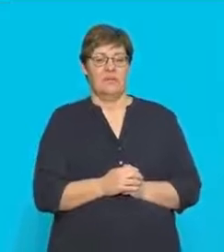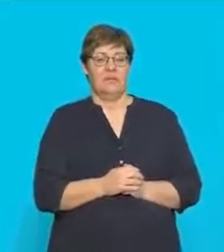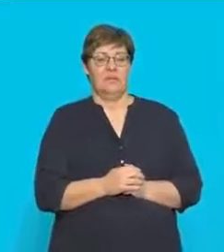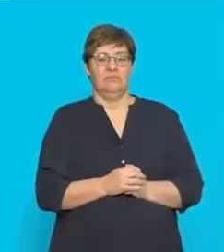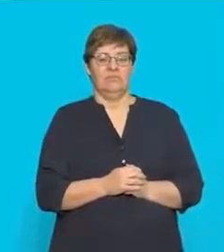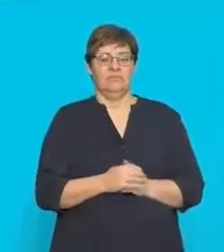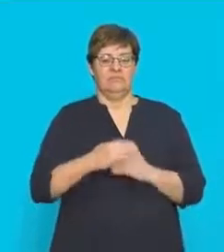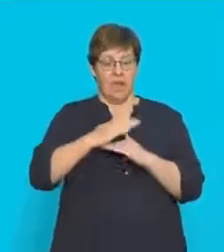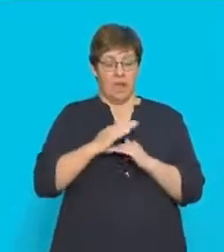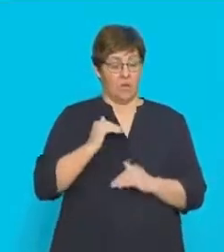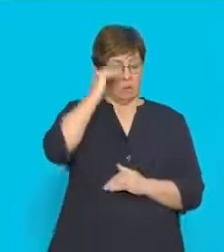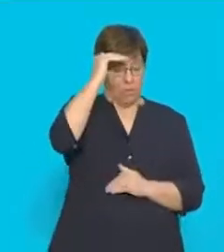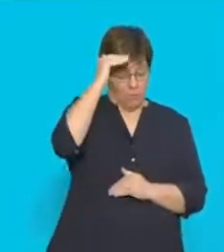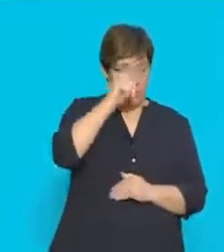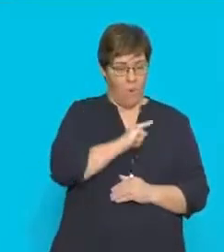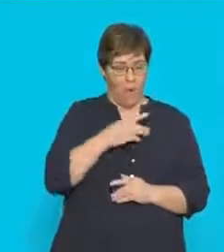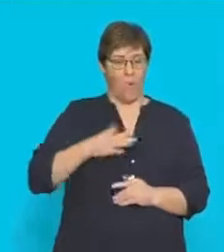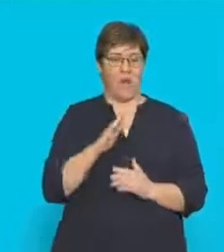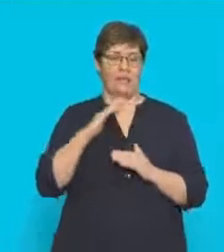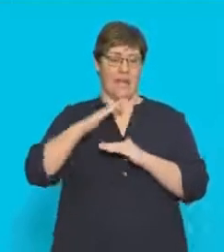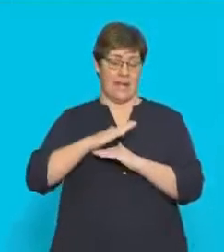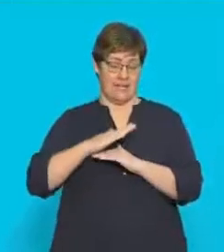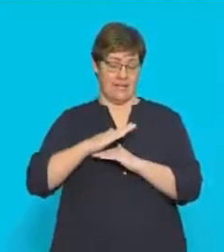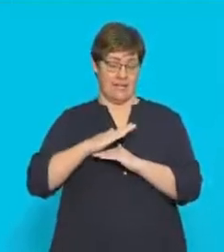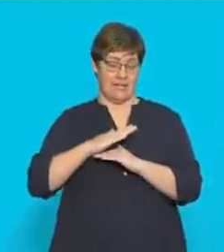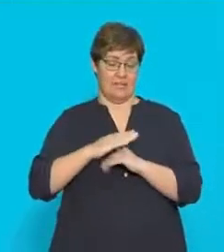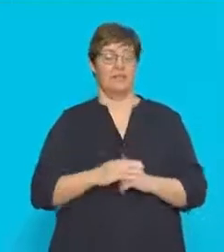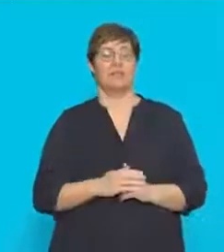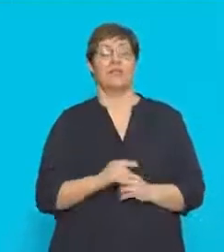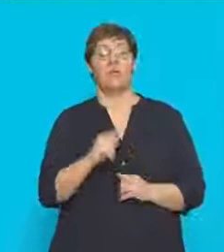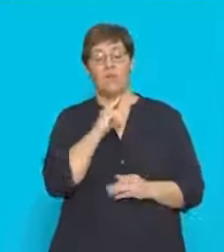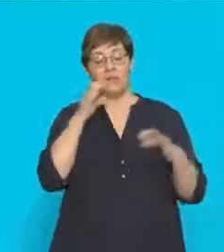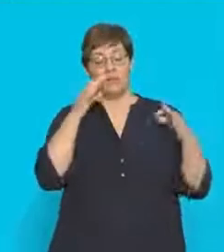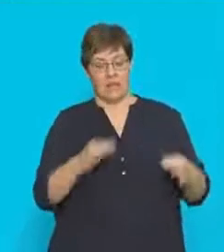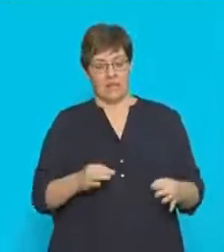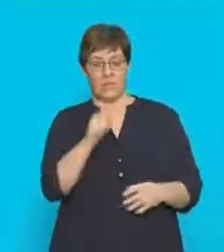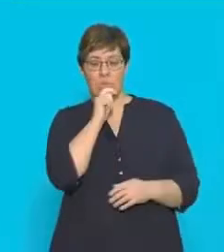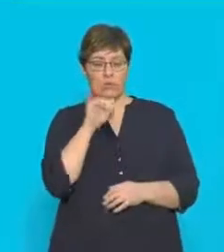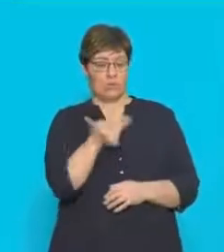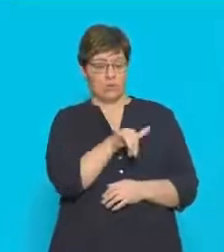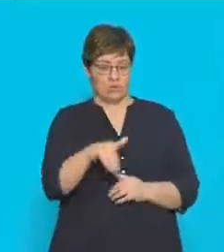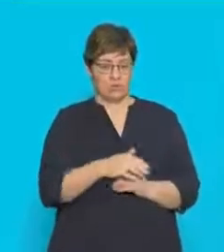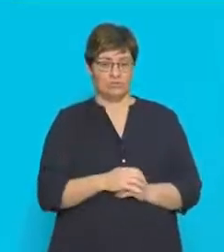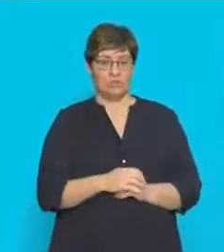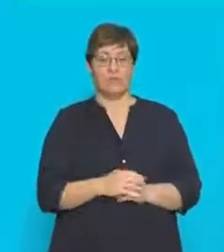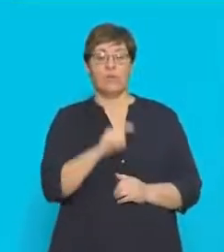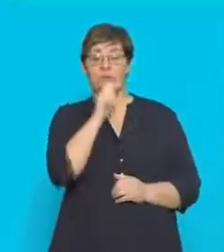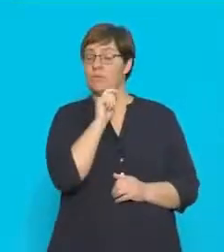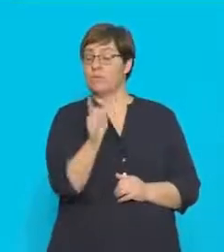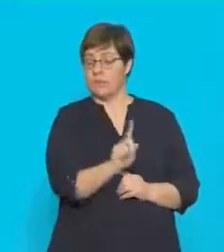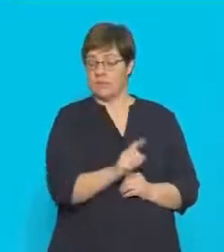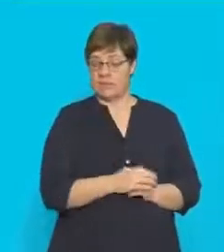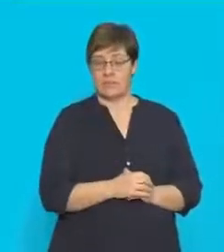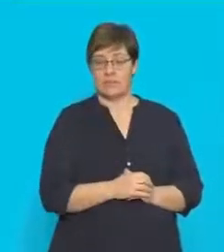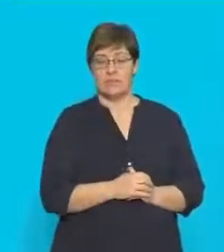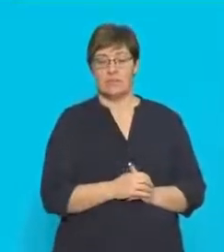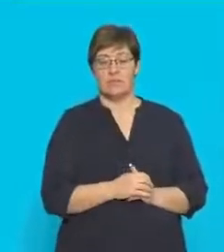the angles on top because we're looking for an angle and we've got to decide which one we're going to use. So what are we going to